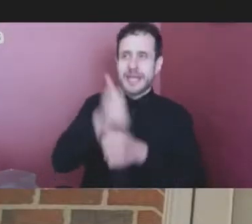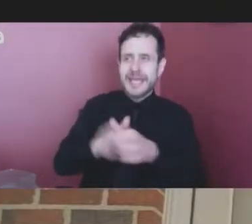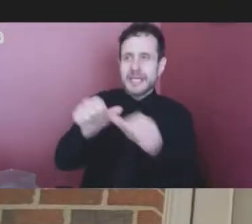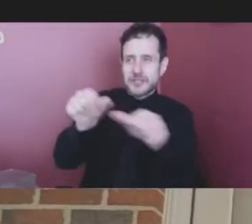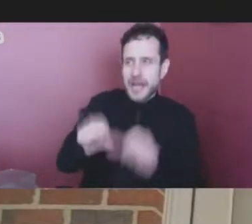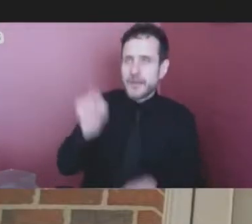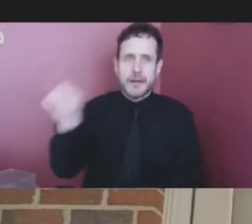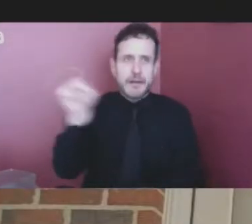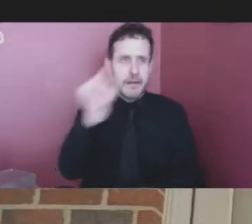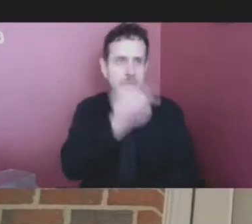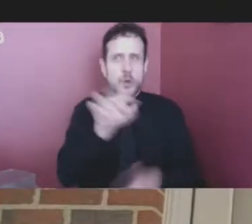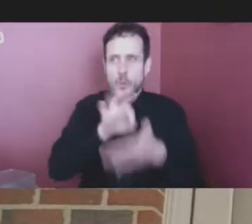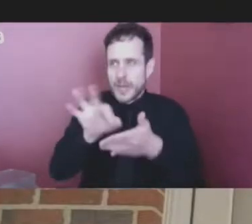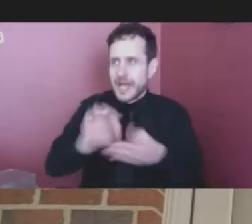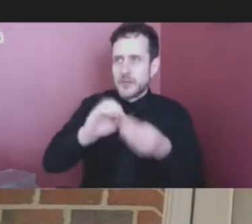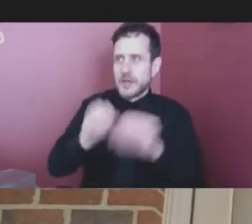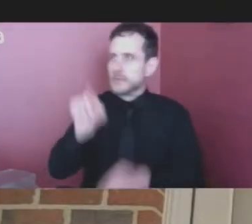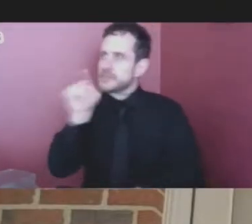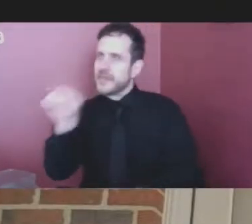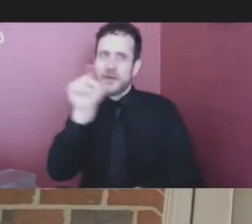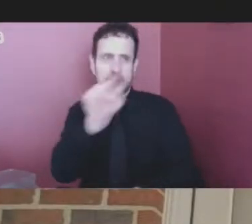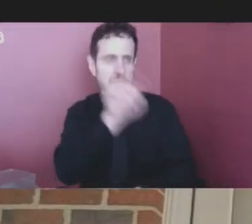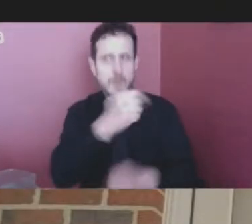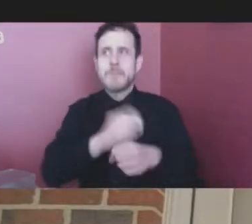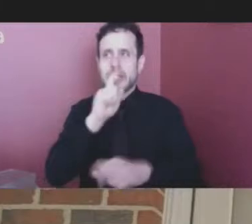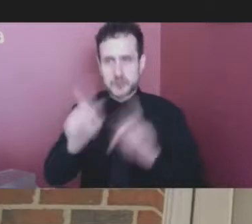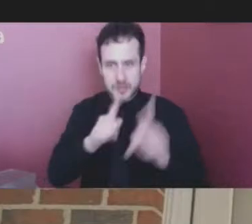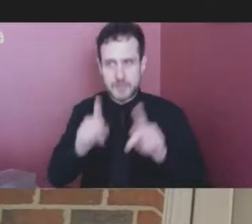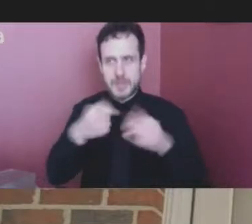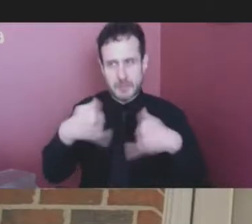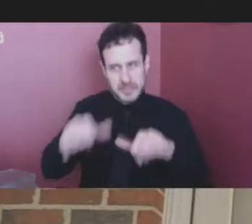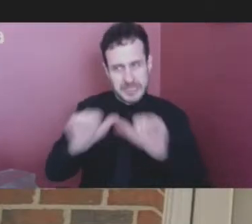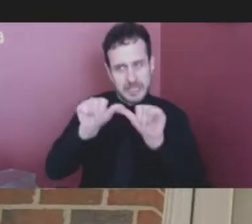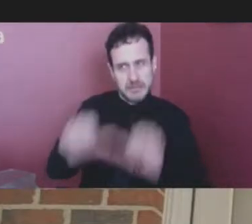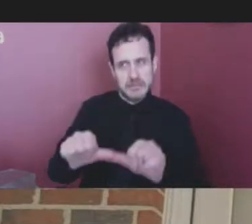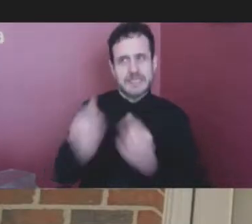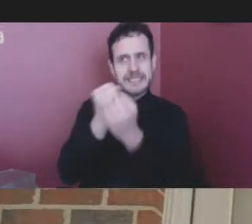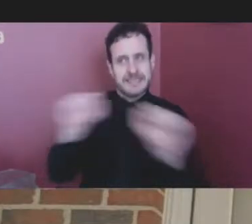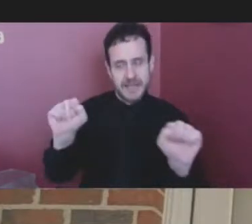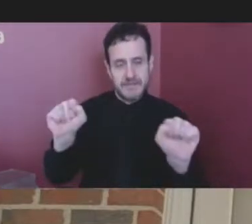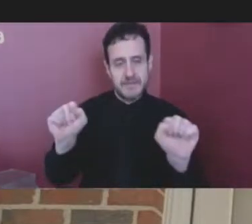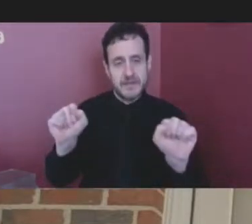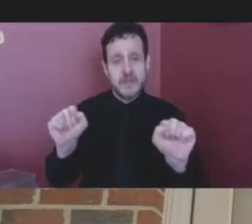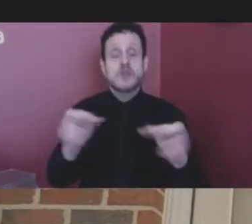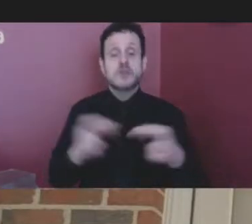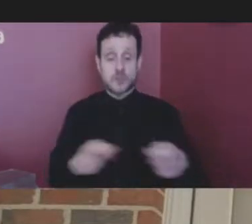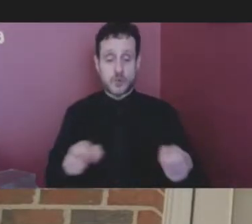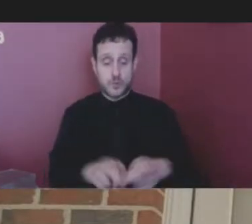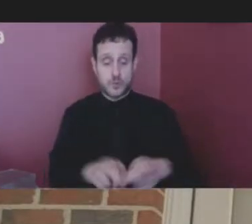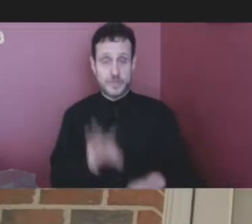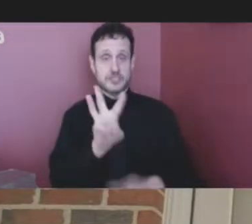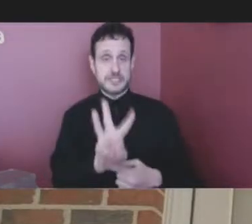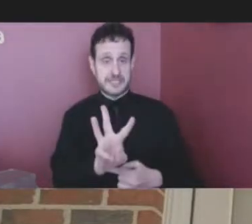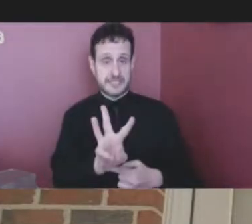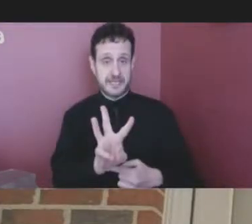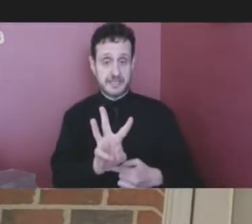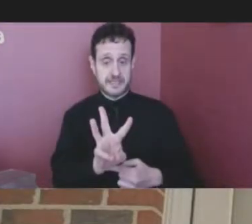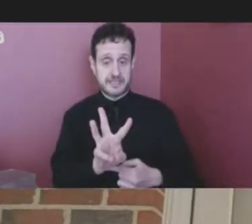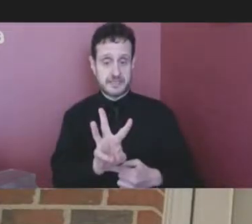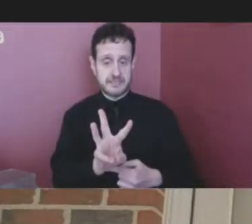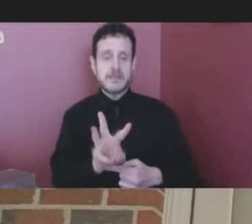safe. Therefore, in addition to providing data for Region 6, IDPH is